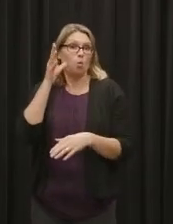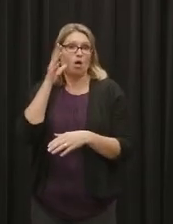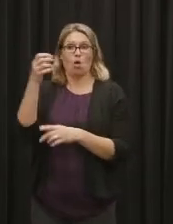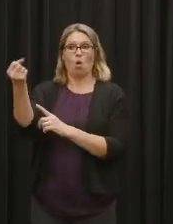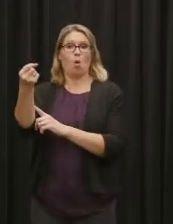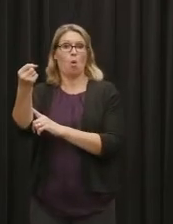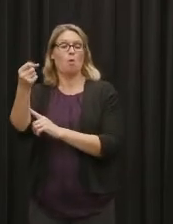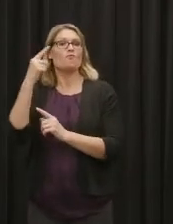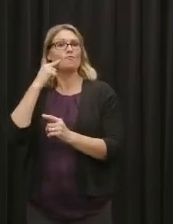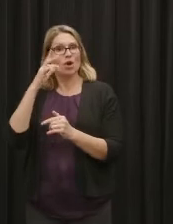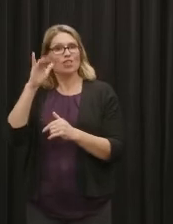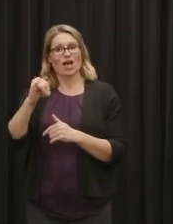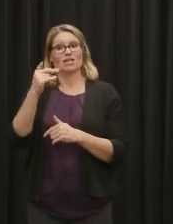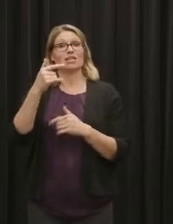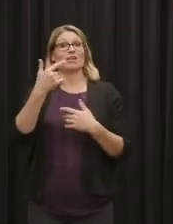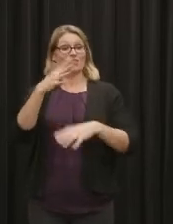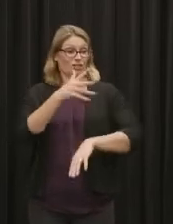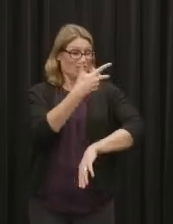to inoculate that first